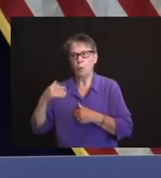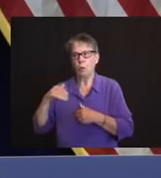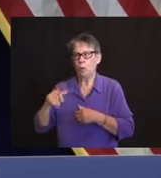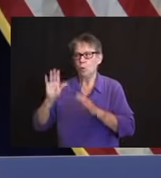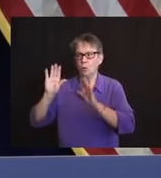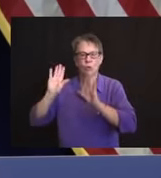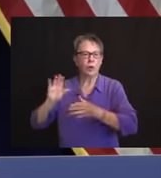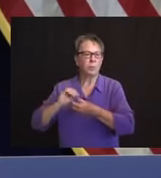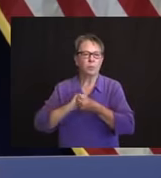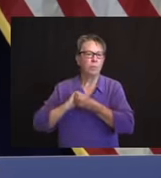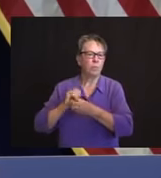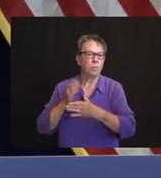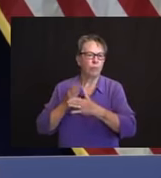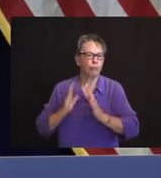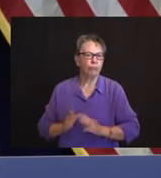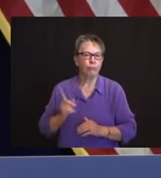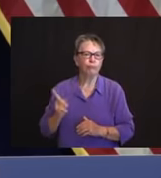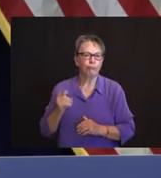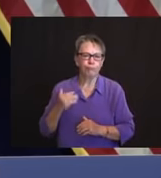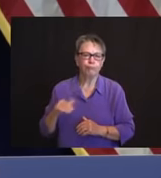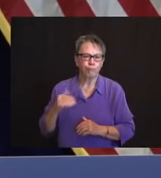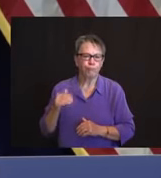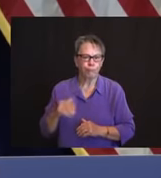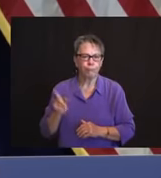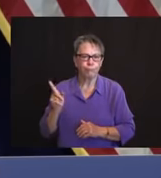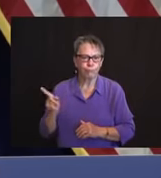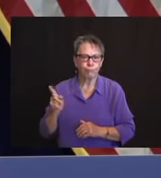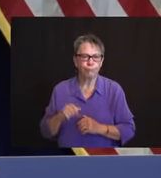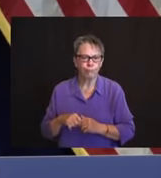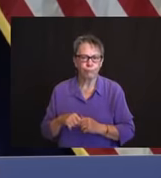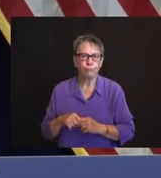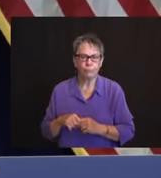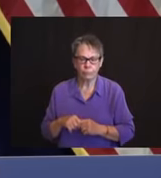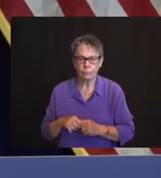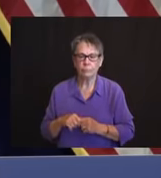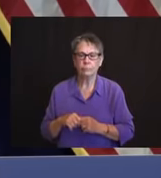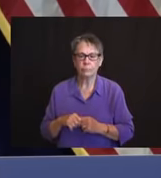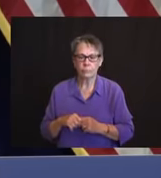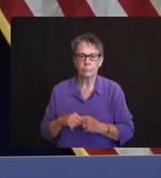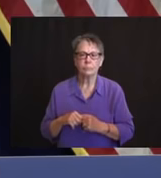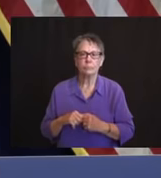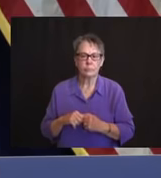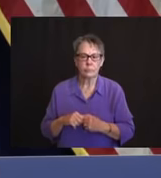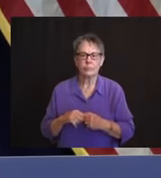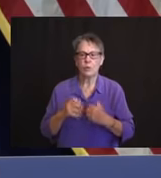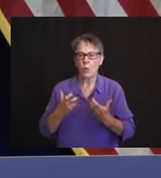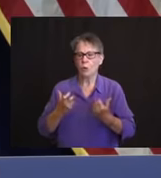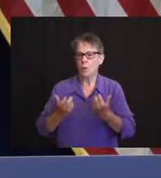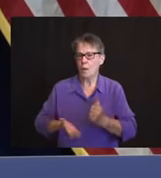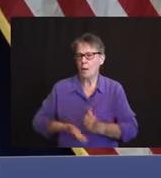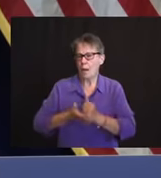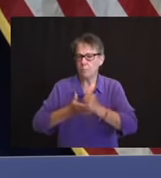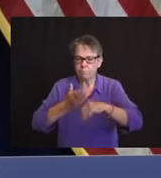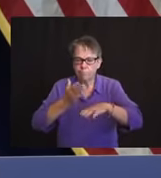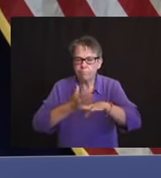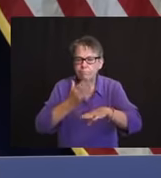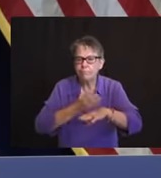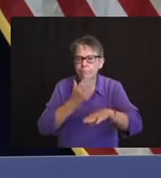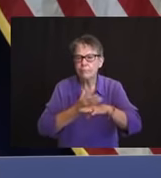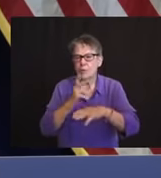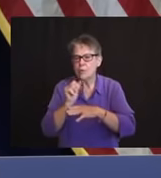and this administration in our efforts to restore Atlantic City, and we are thankful for all that they have